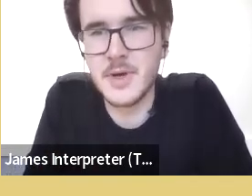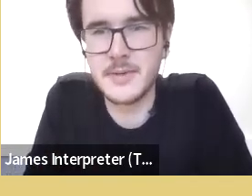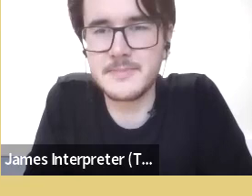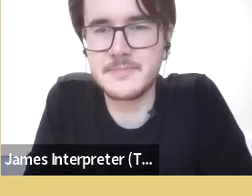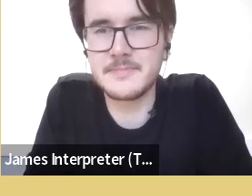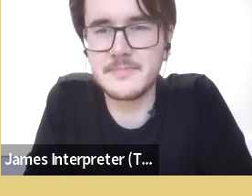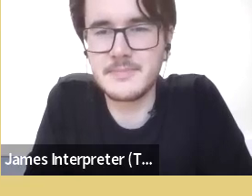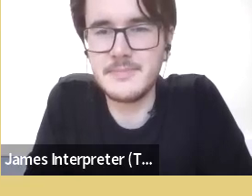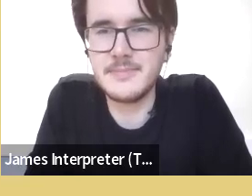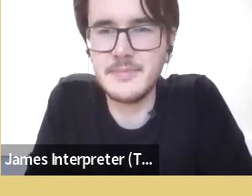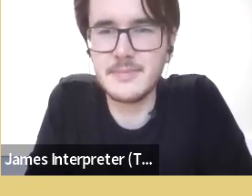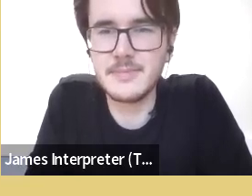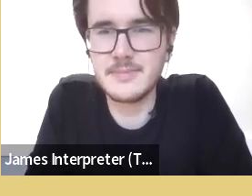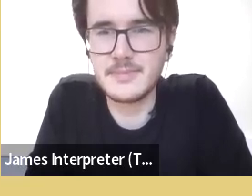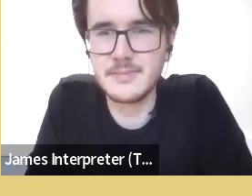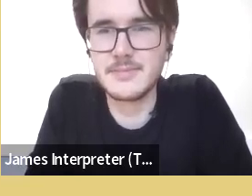Morning.